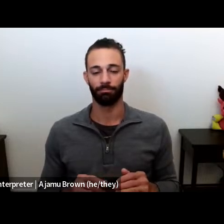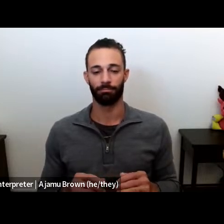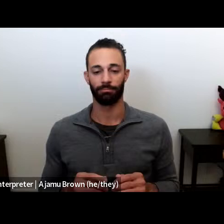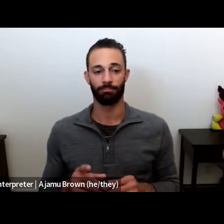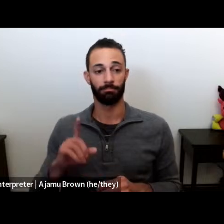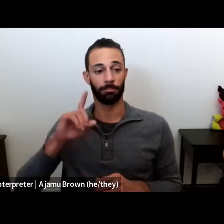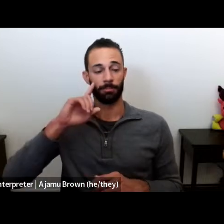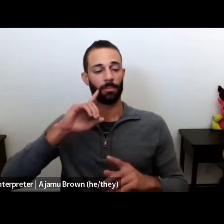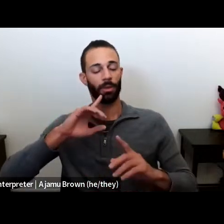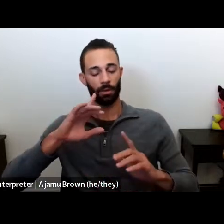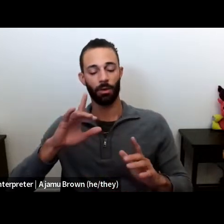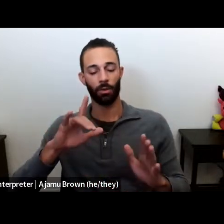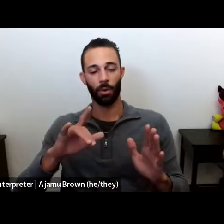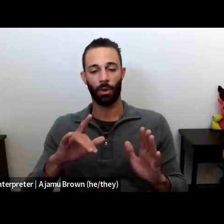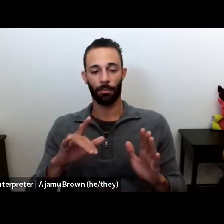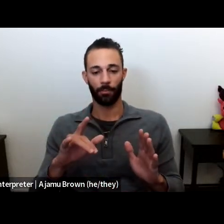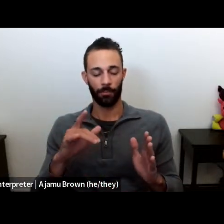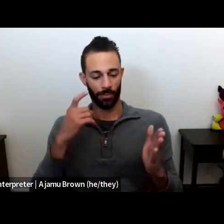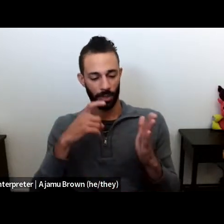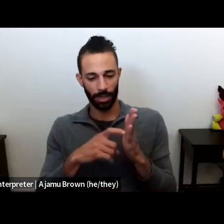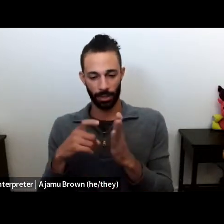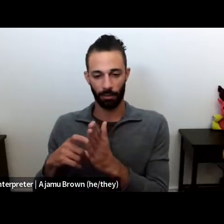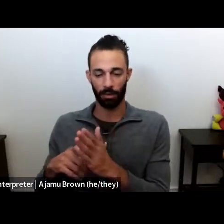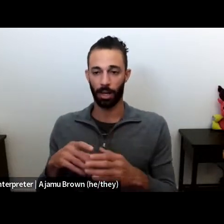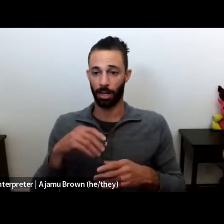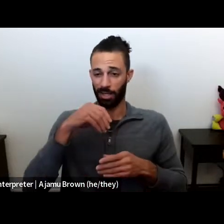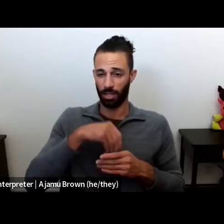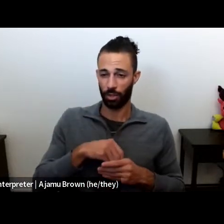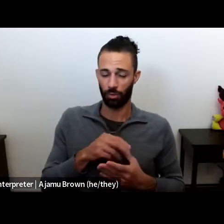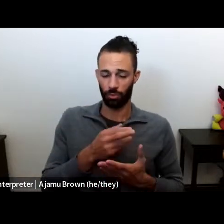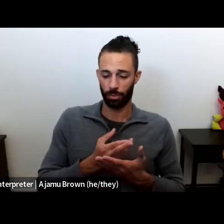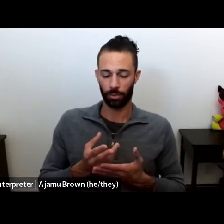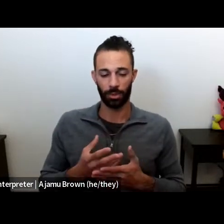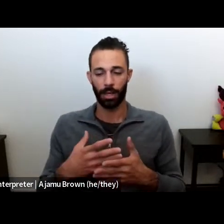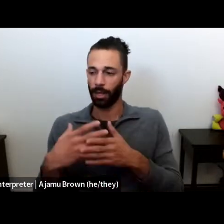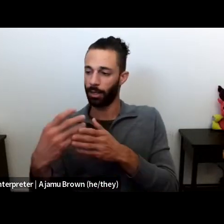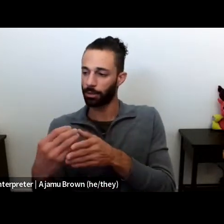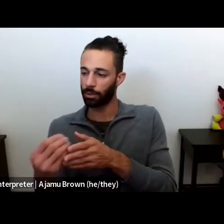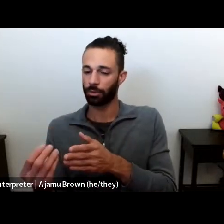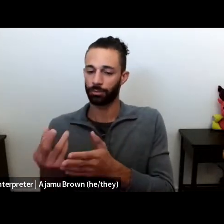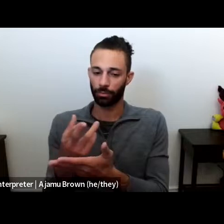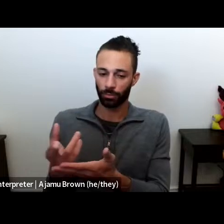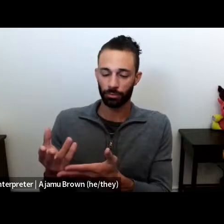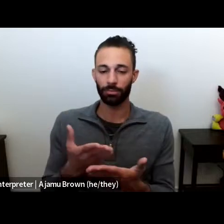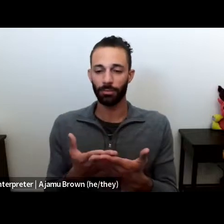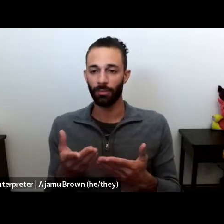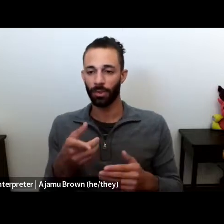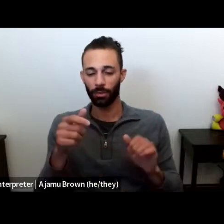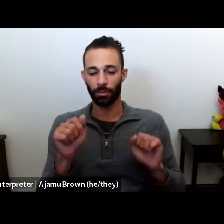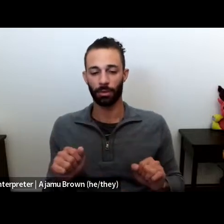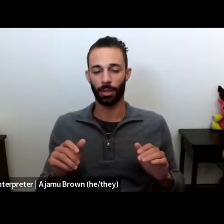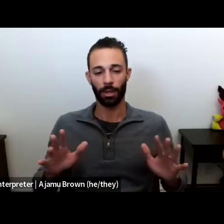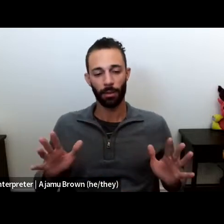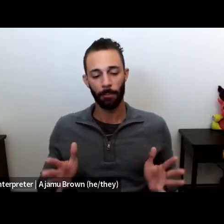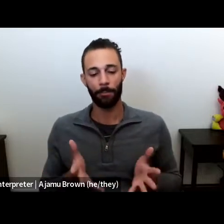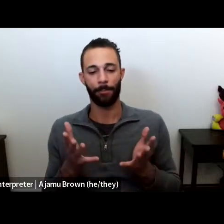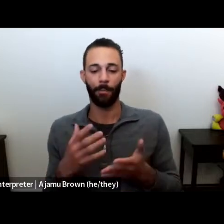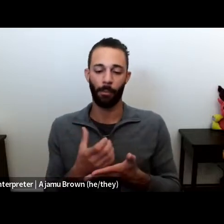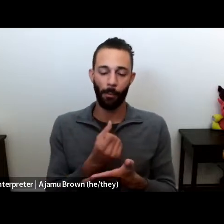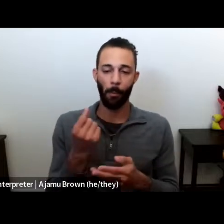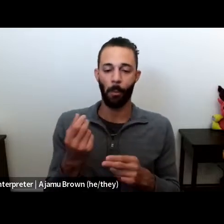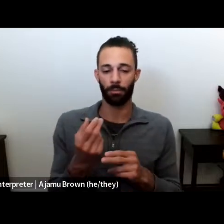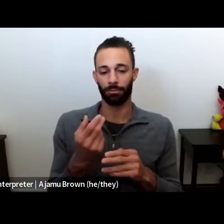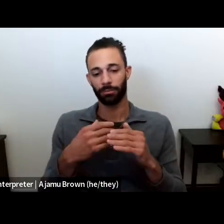your internal and external resources, those that you can cultivate and access on your own.